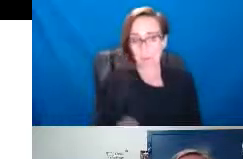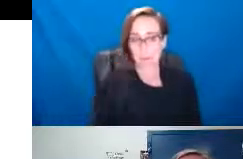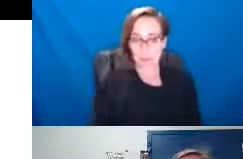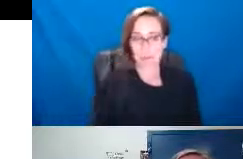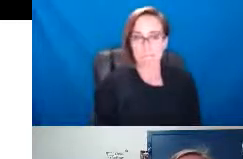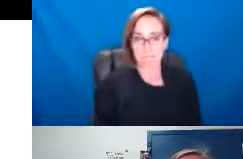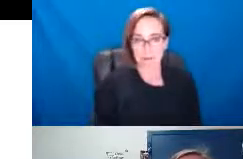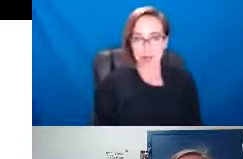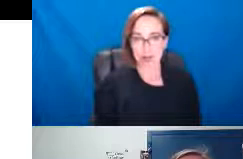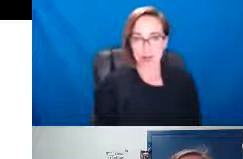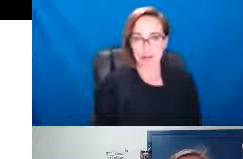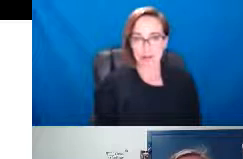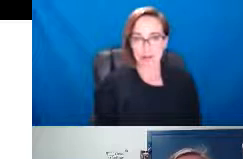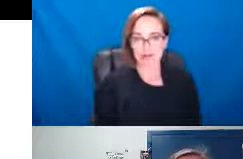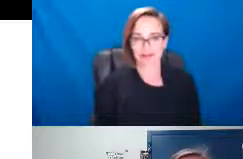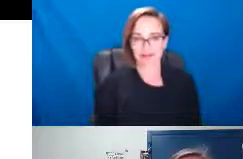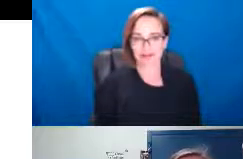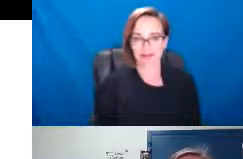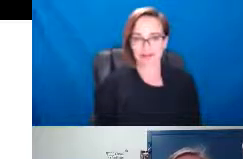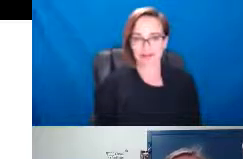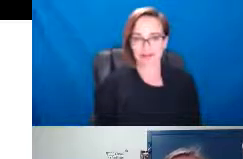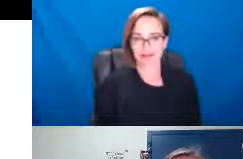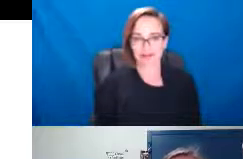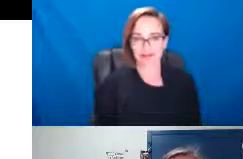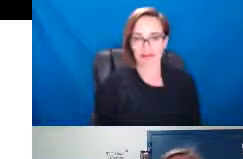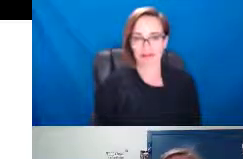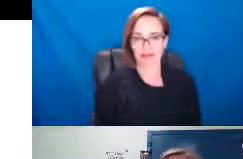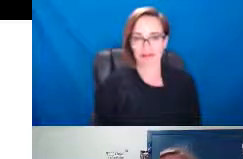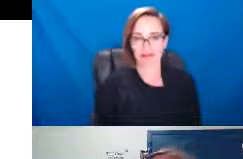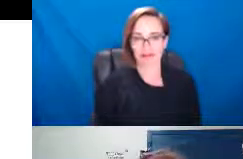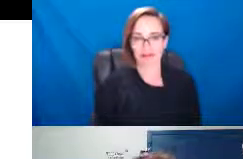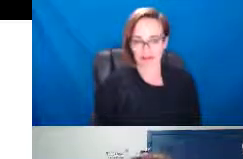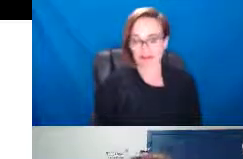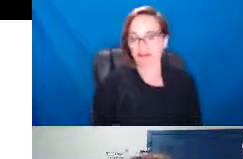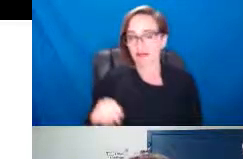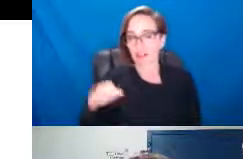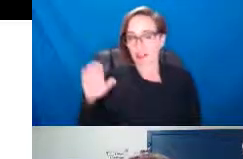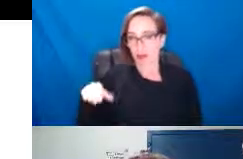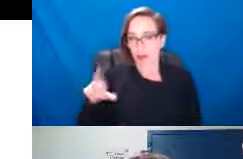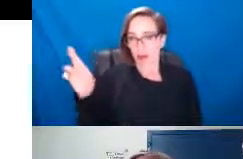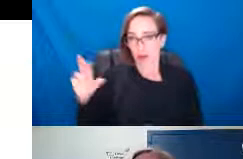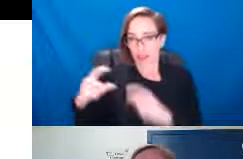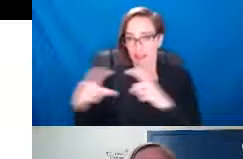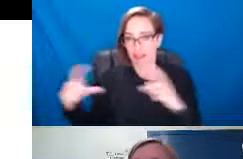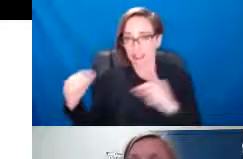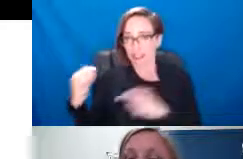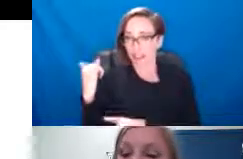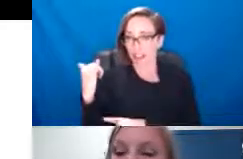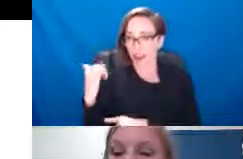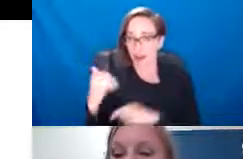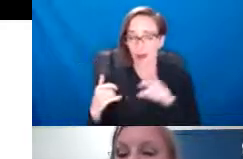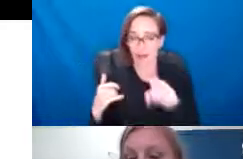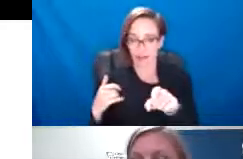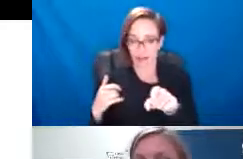is the notes. In my car, I currently have this great tool. This is